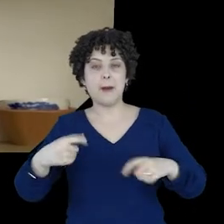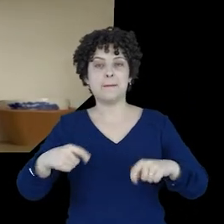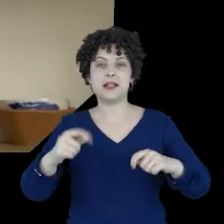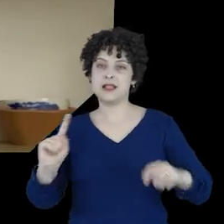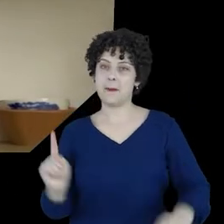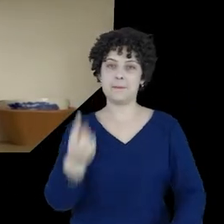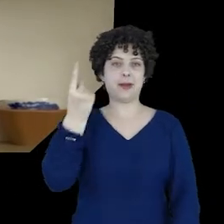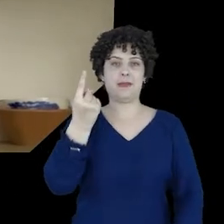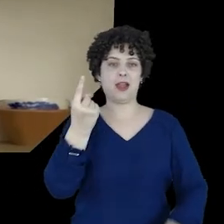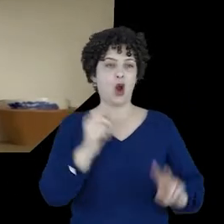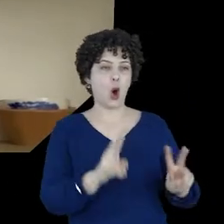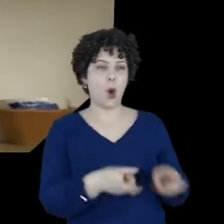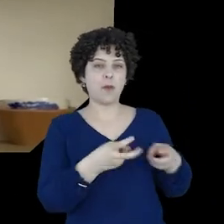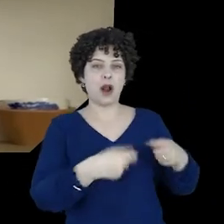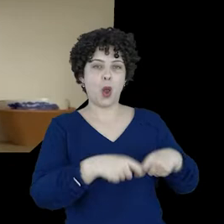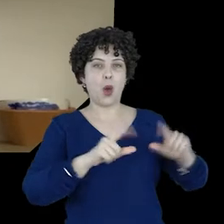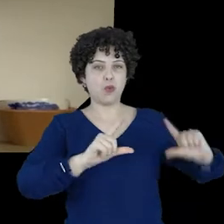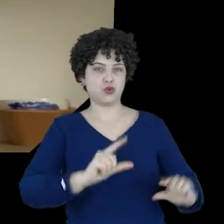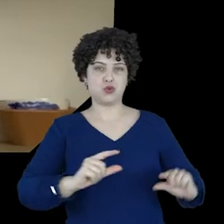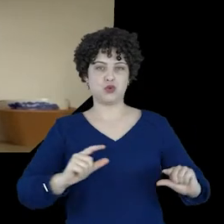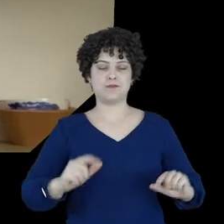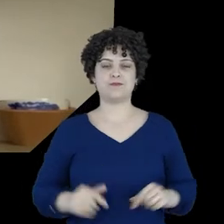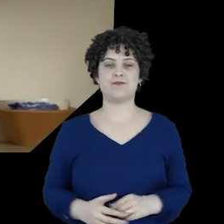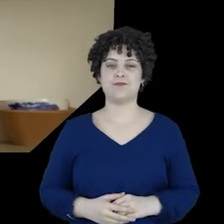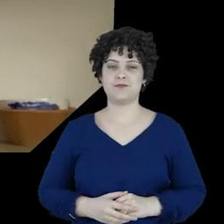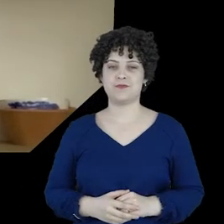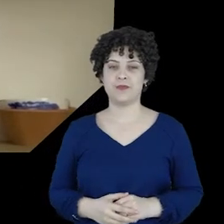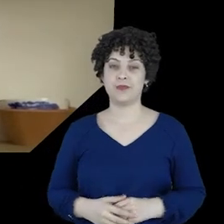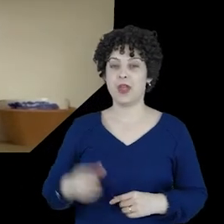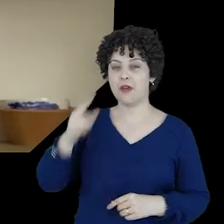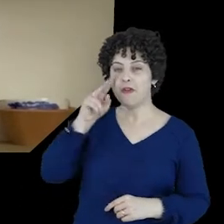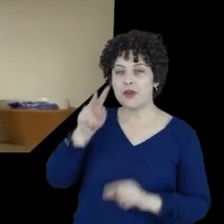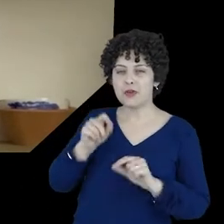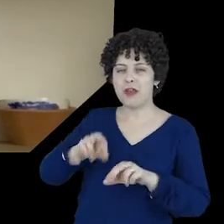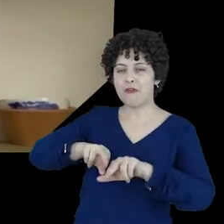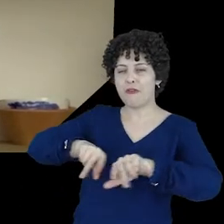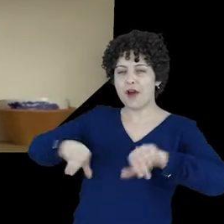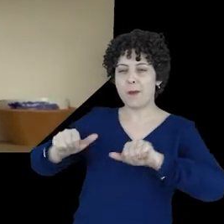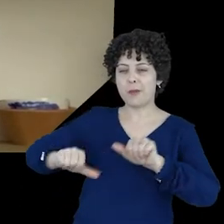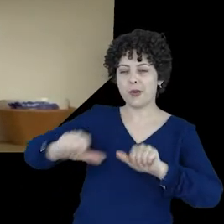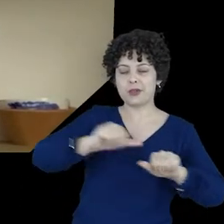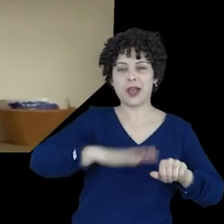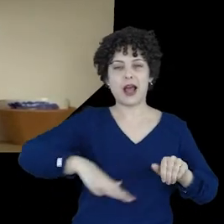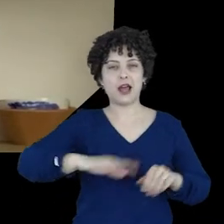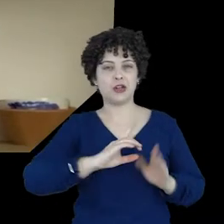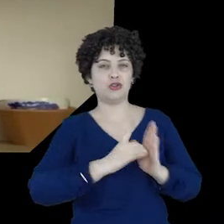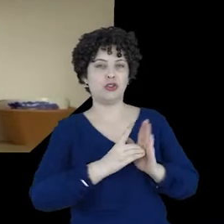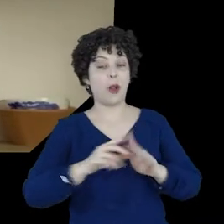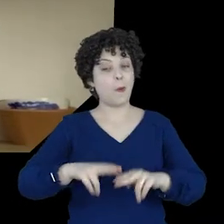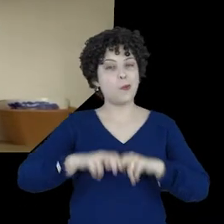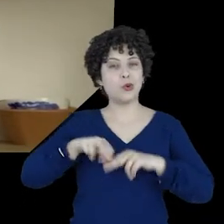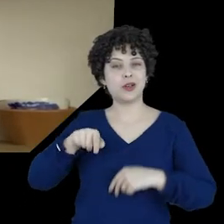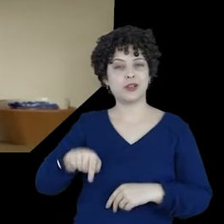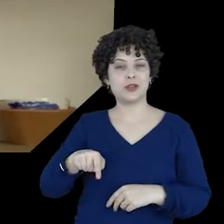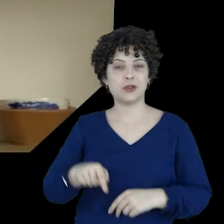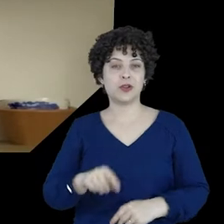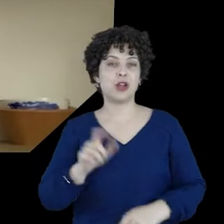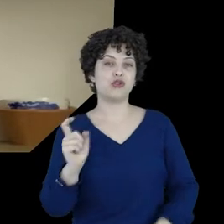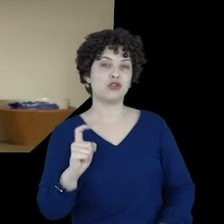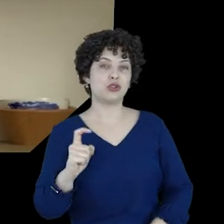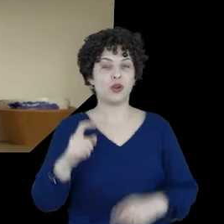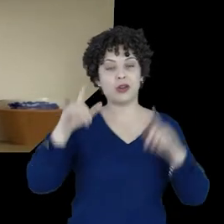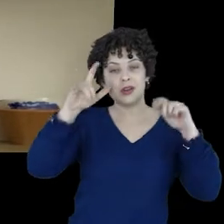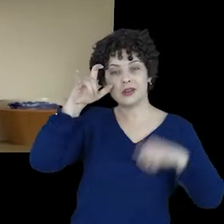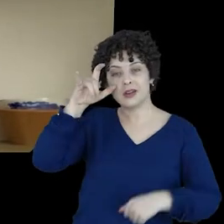to trump commercial best interests. We saw a breadth of changes introduced into the digital world in anticipation of this, from TikTok